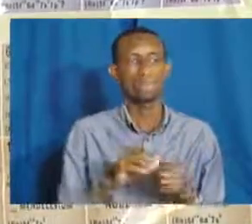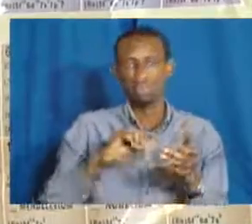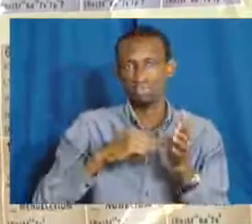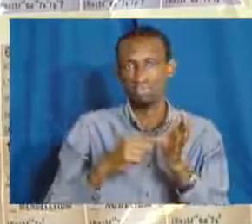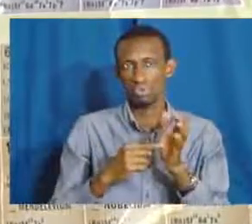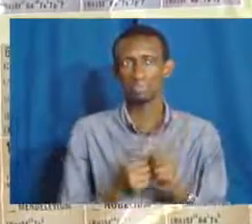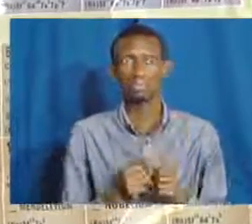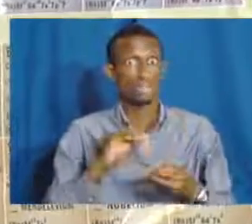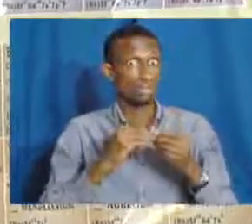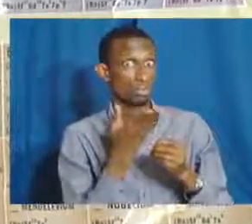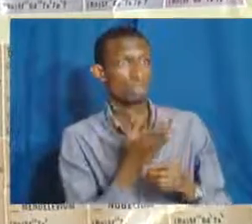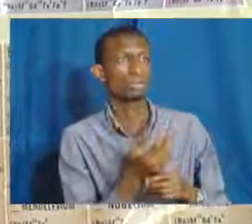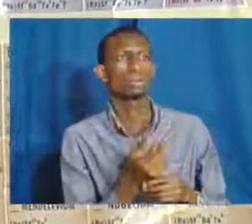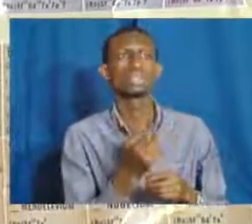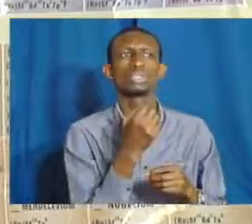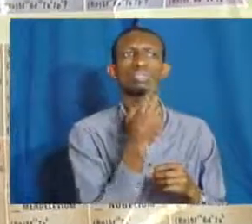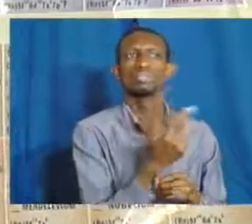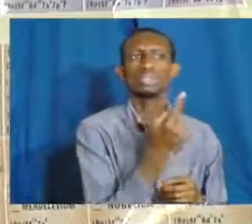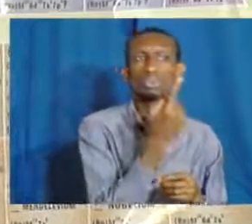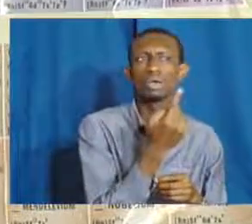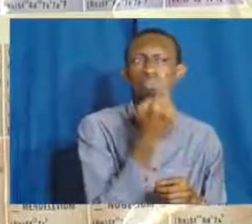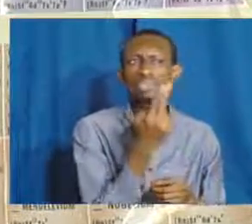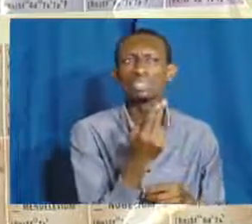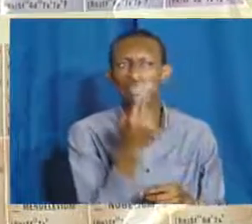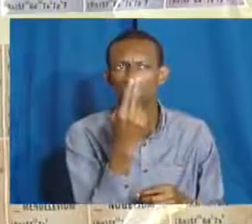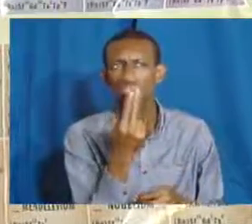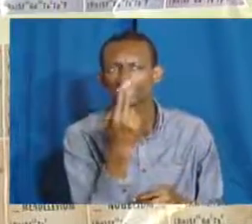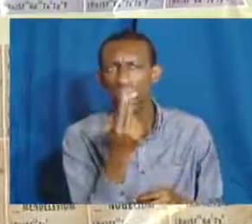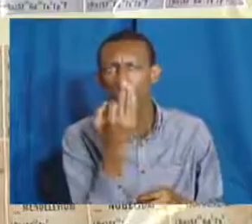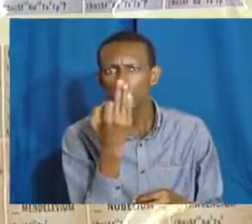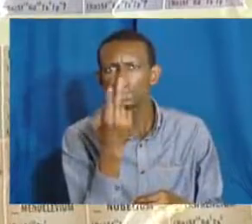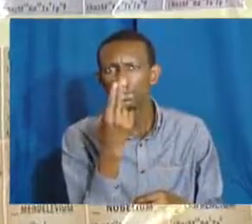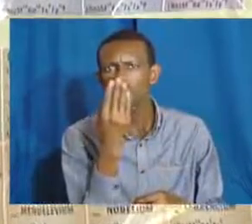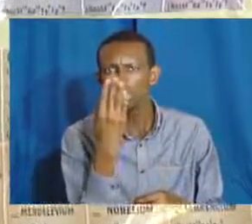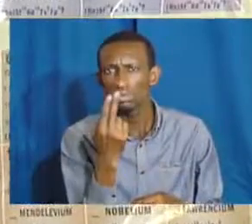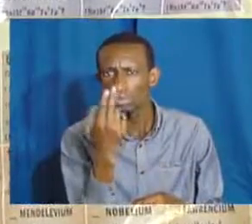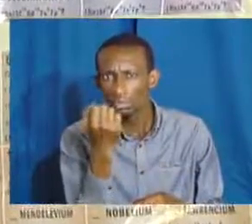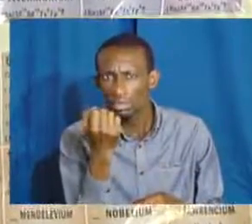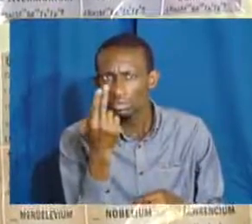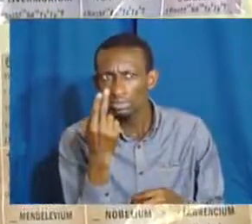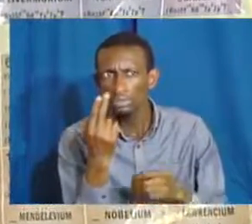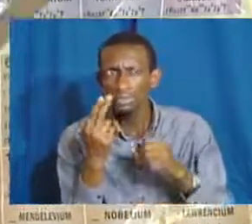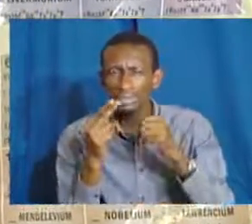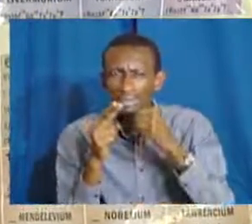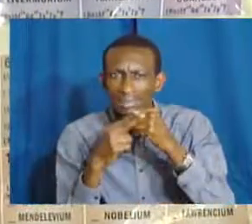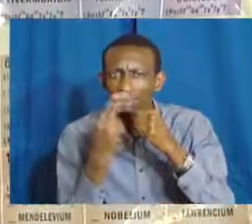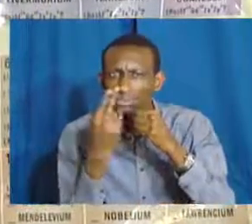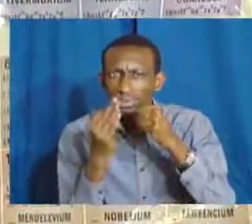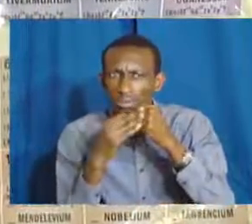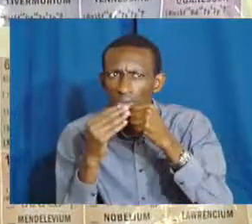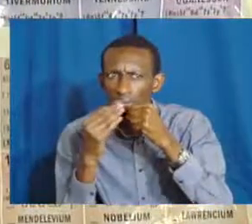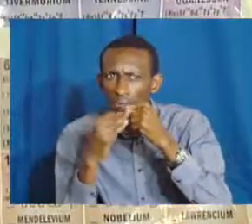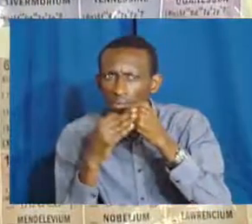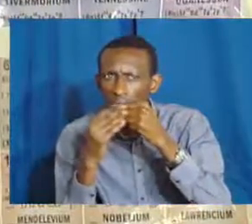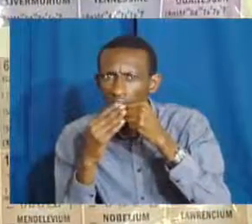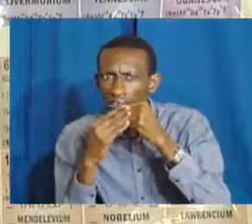21, 22, 23, 24, 25, 26, 27, 28, 29, 30, and so on. Those